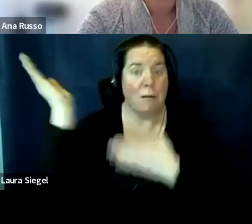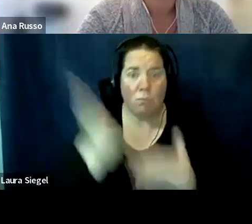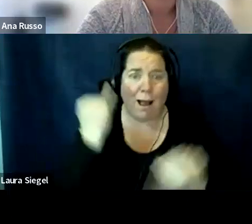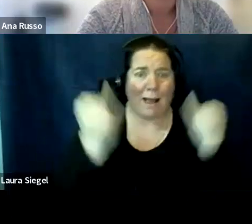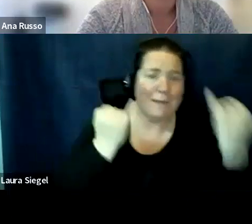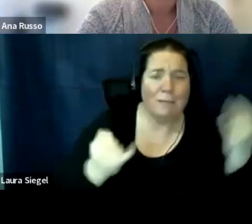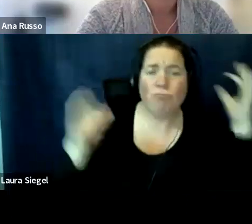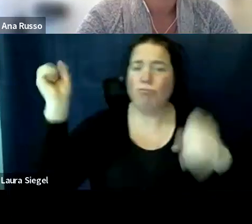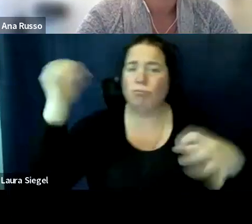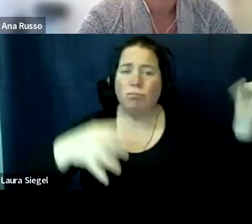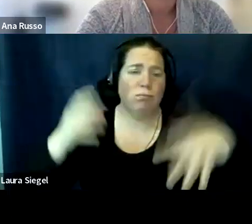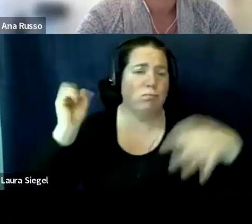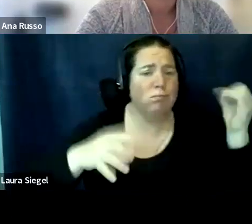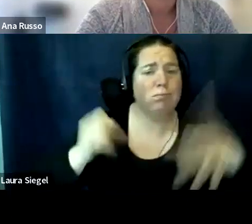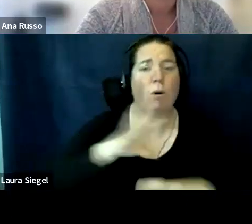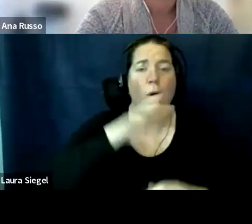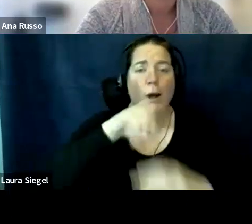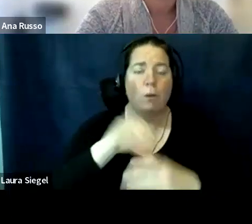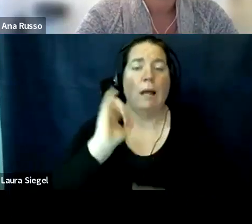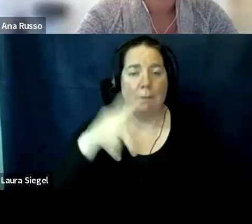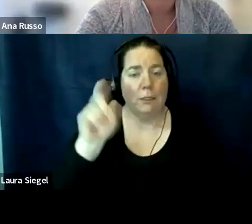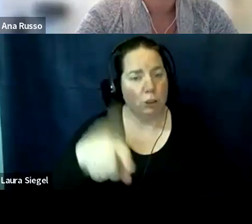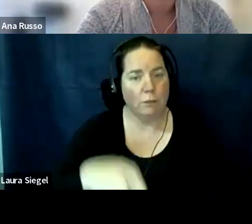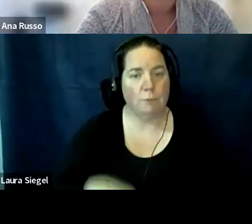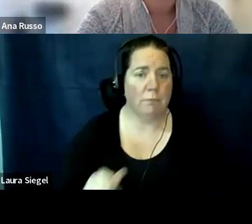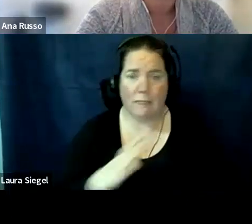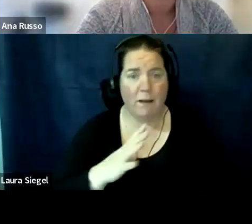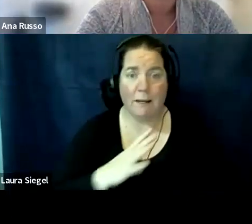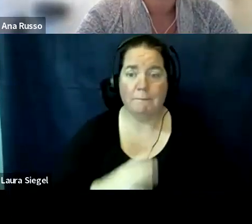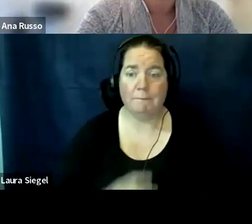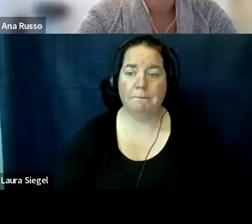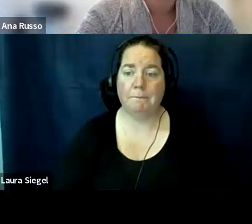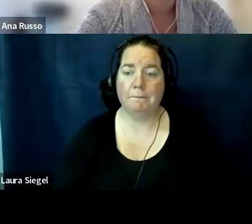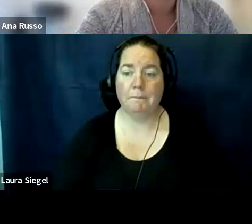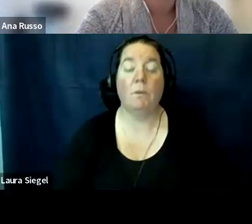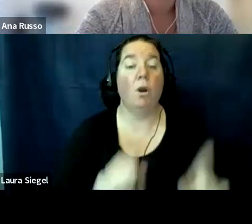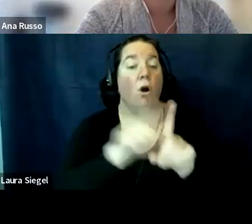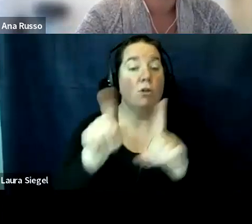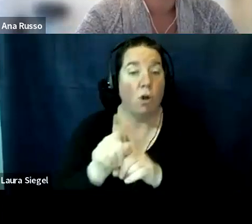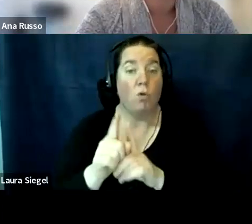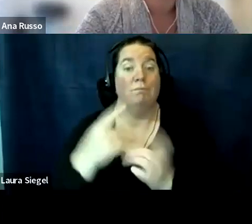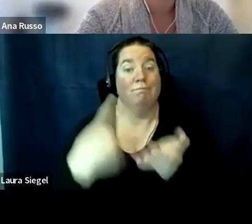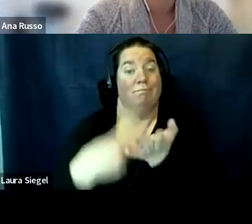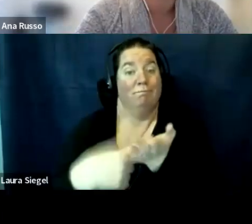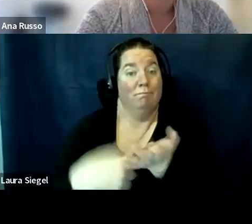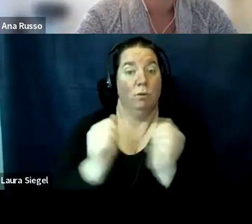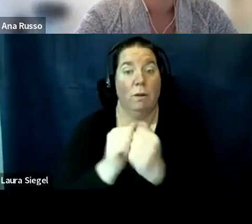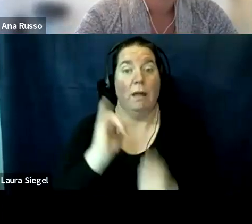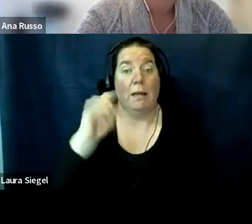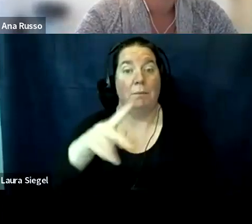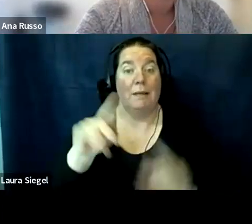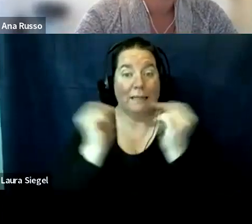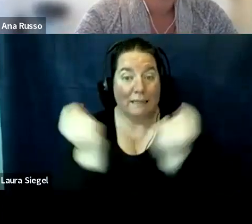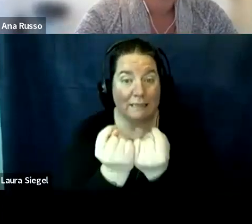thoughts, examples of what could be included in that IEP. It's also not unfounded to have conversations with IEP teams if students